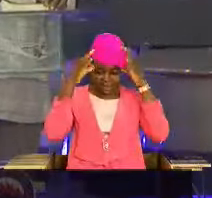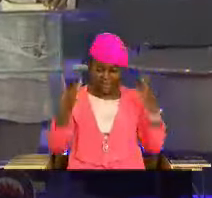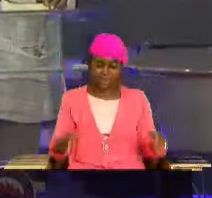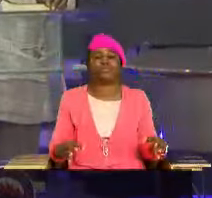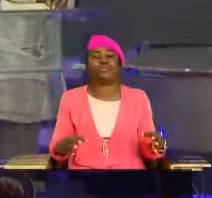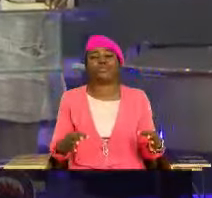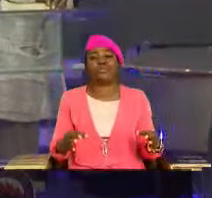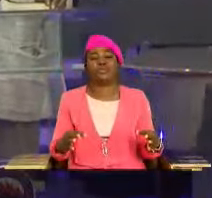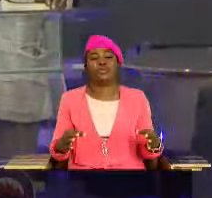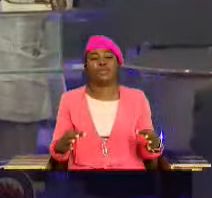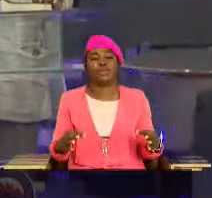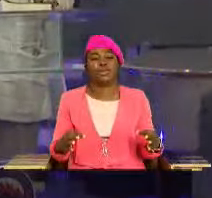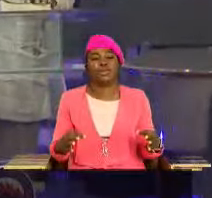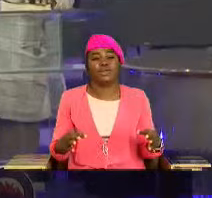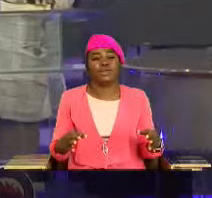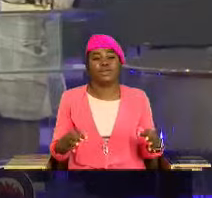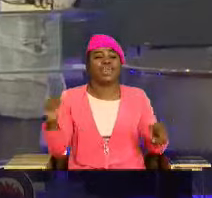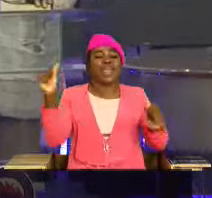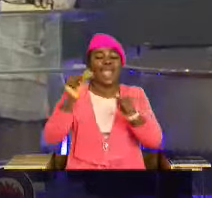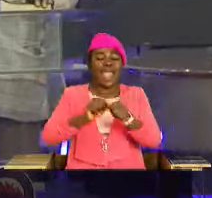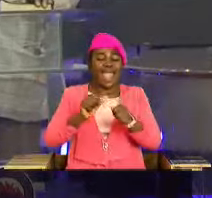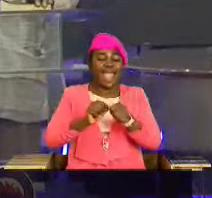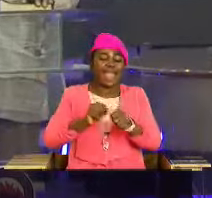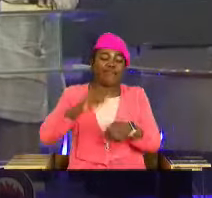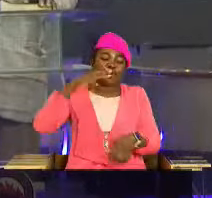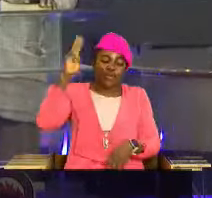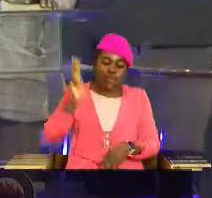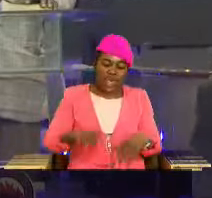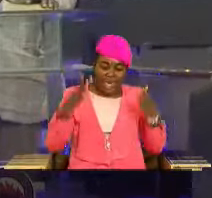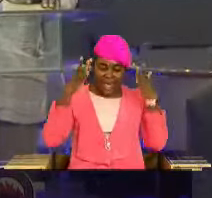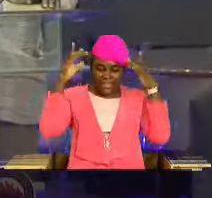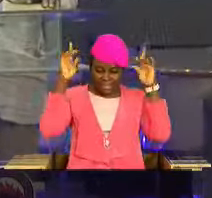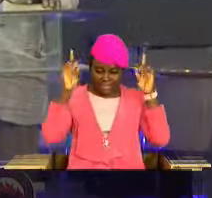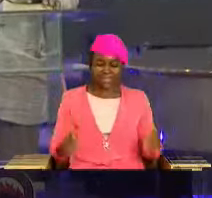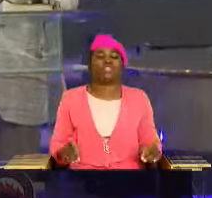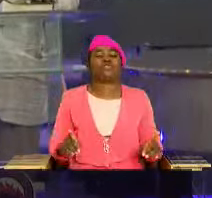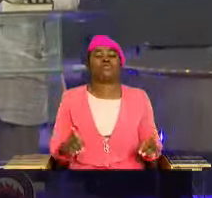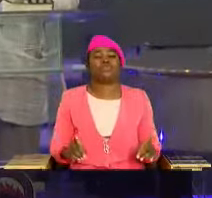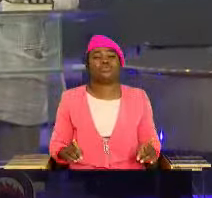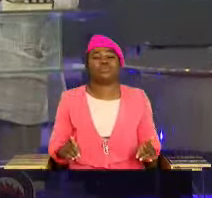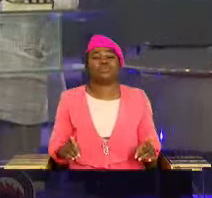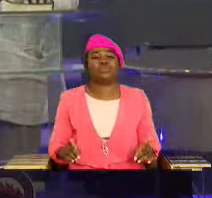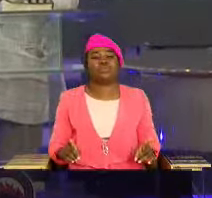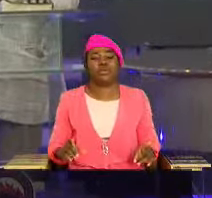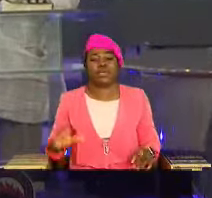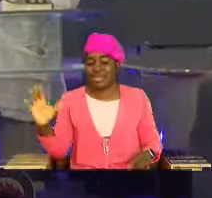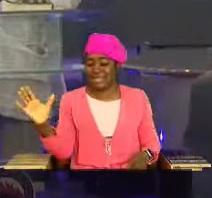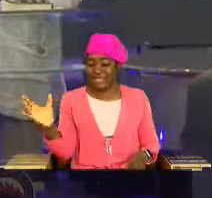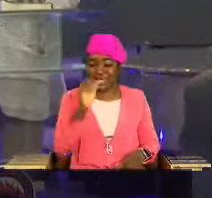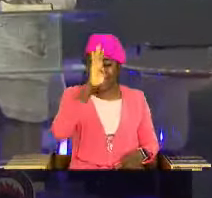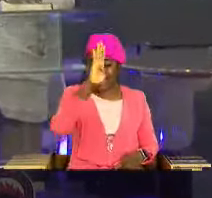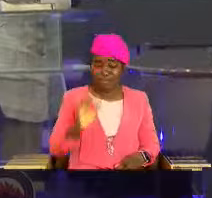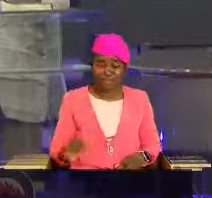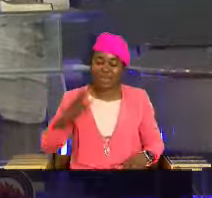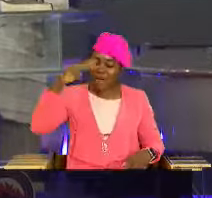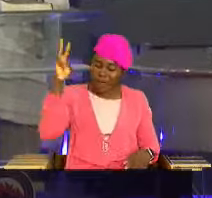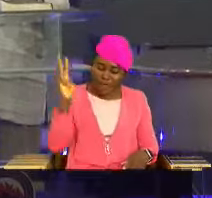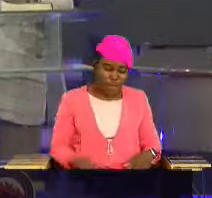decision every Wicked decision Tak him by Wicked